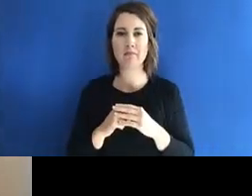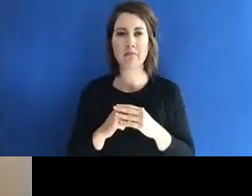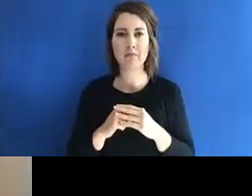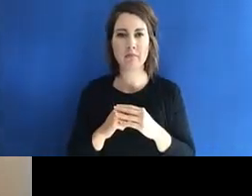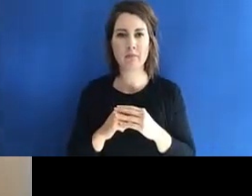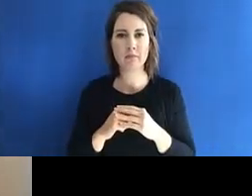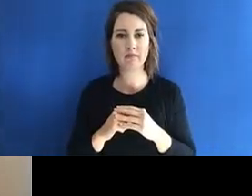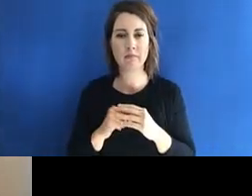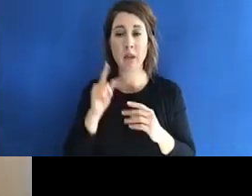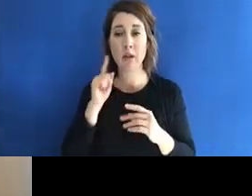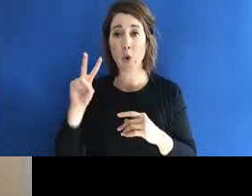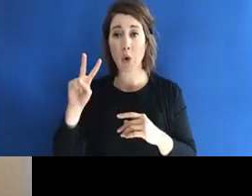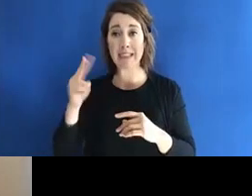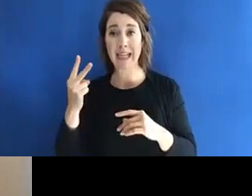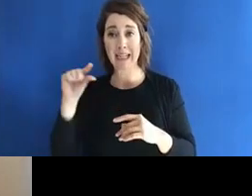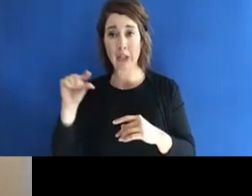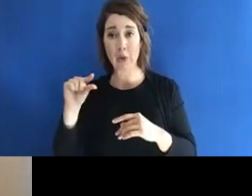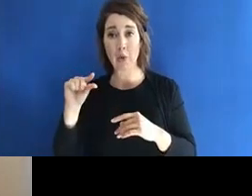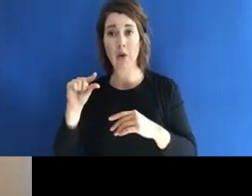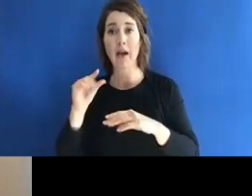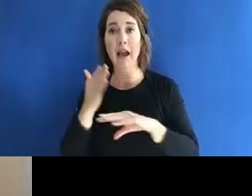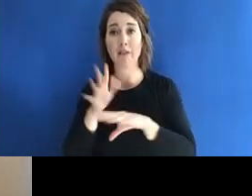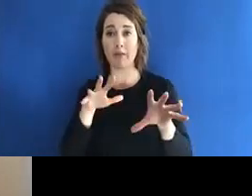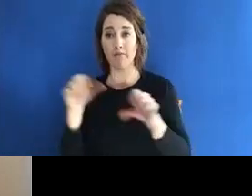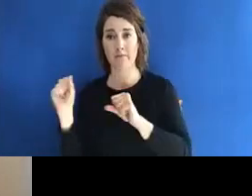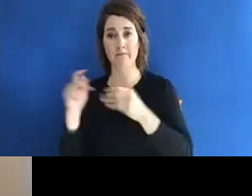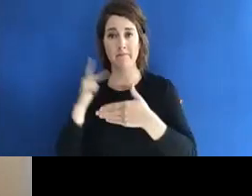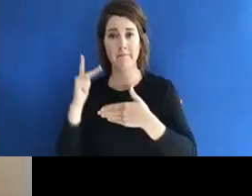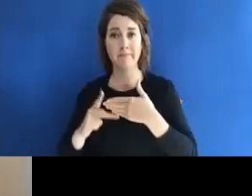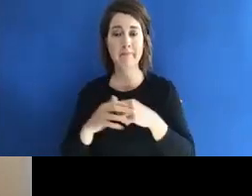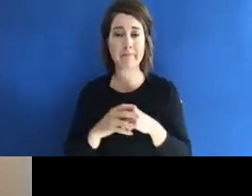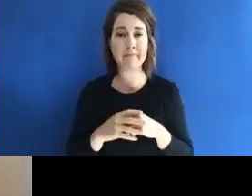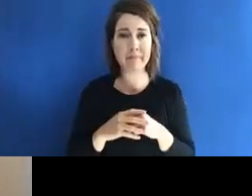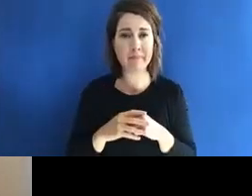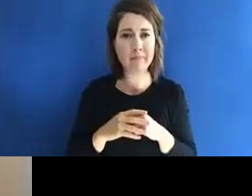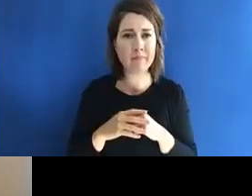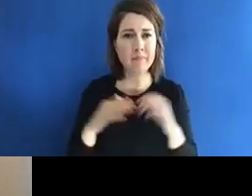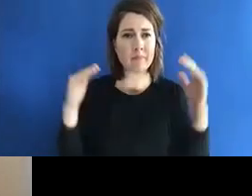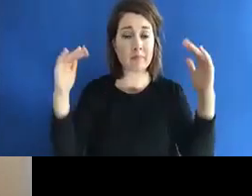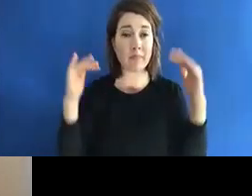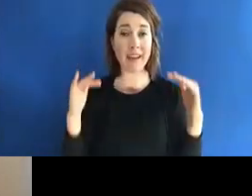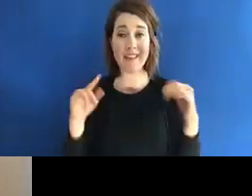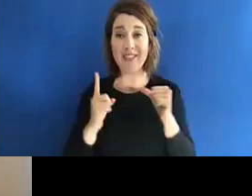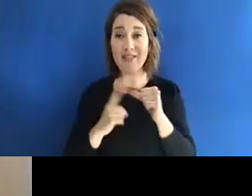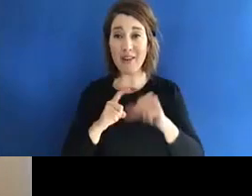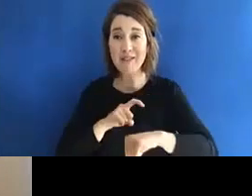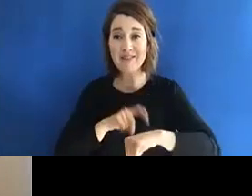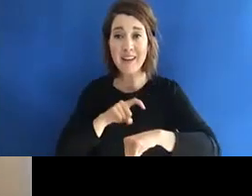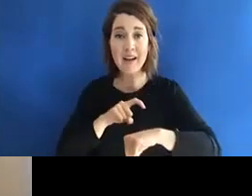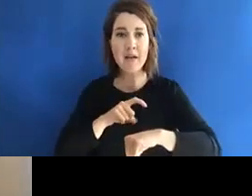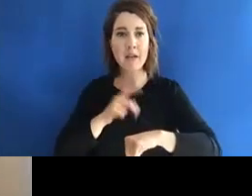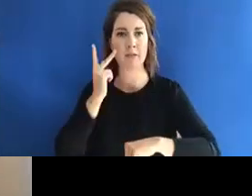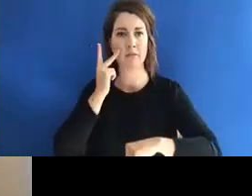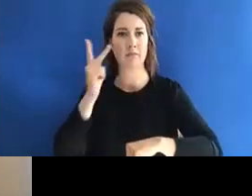second quarter after they exited the program. We're also showing for the first time the employment rate in the